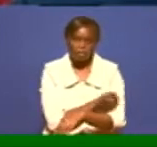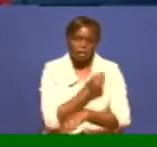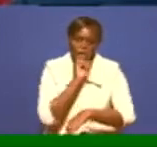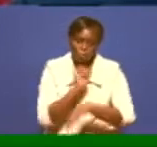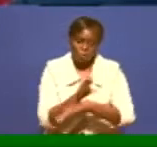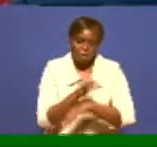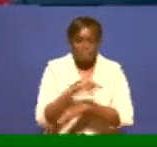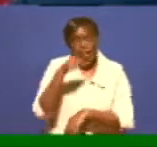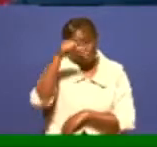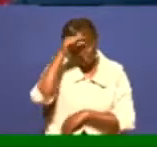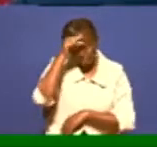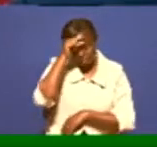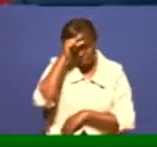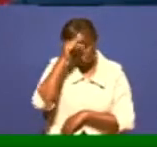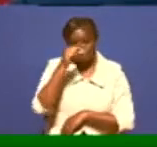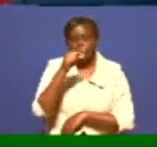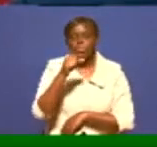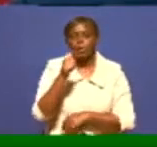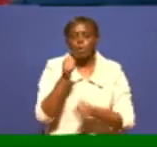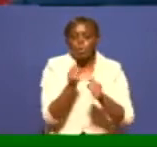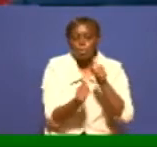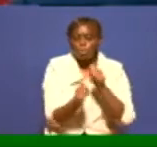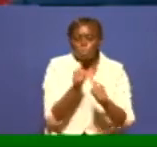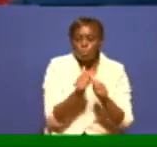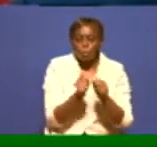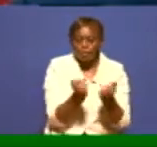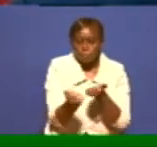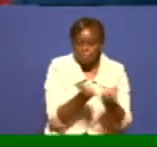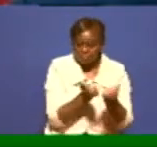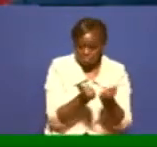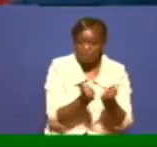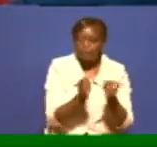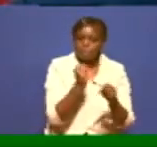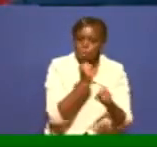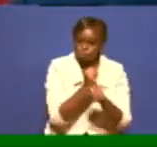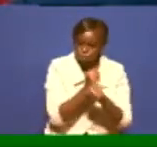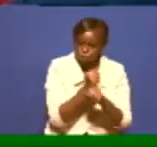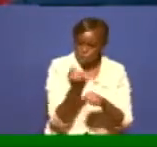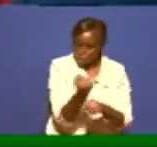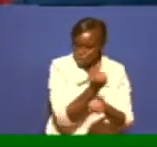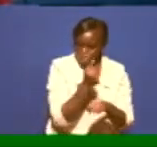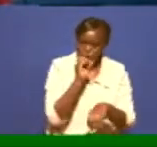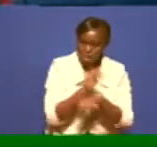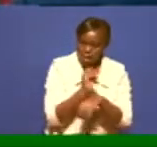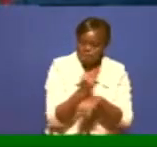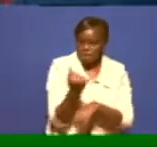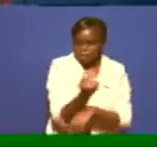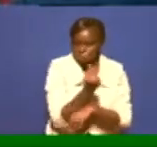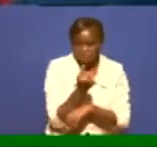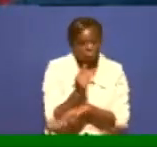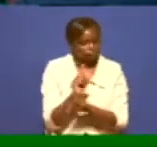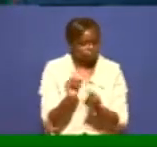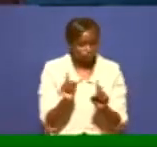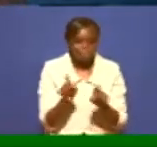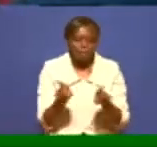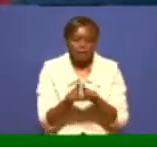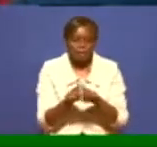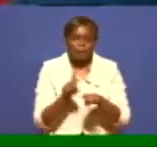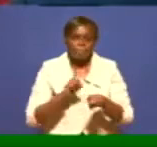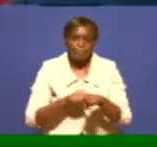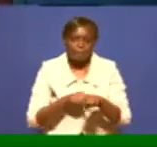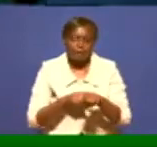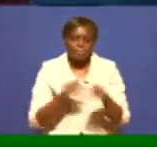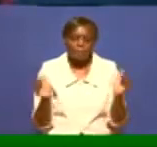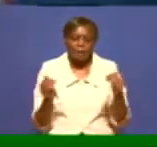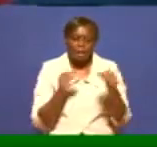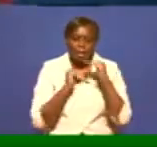government on what type of investment it will carry, not only to advise them on the limit of